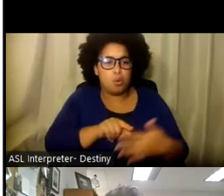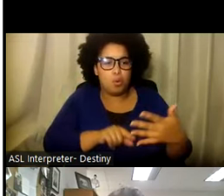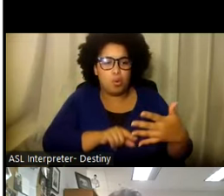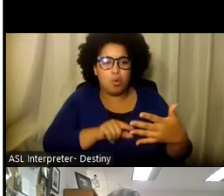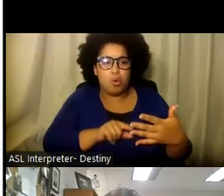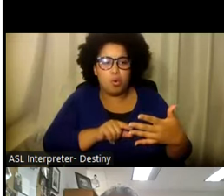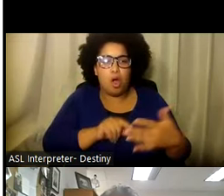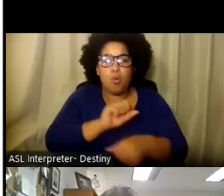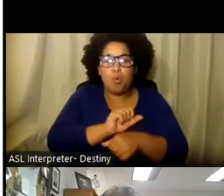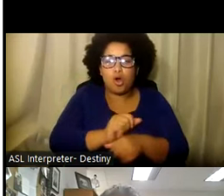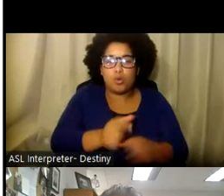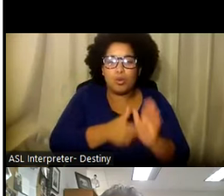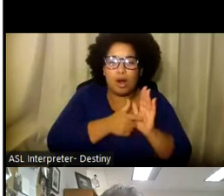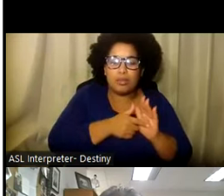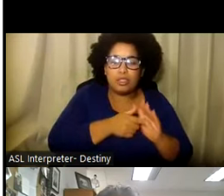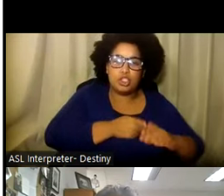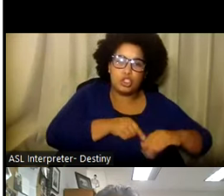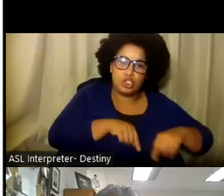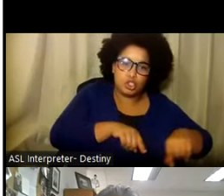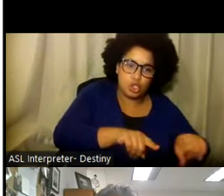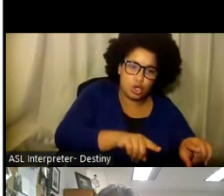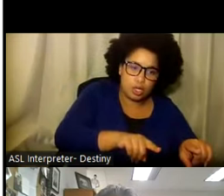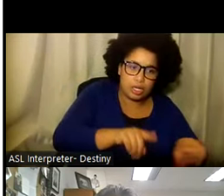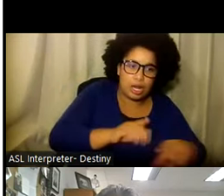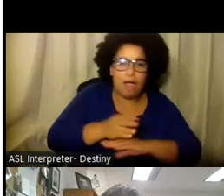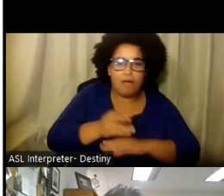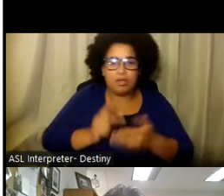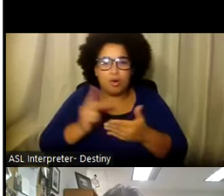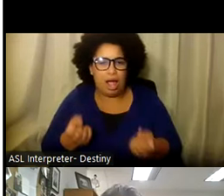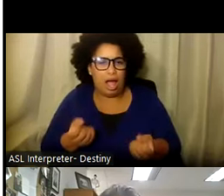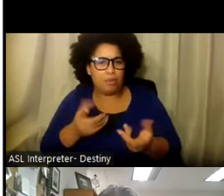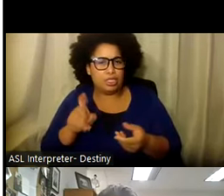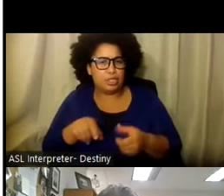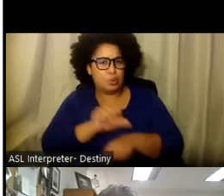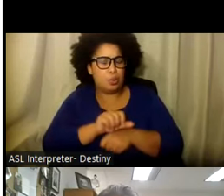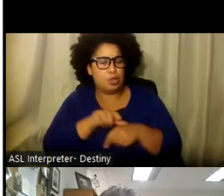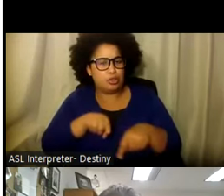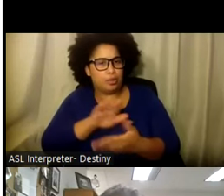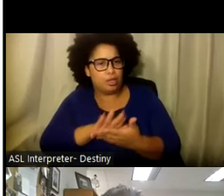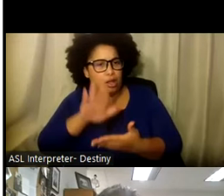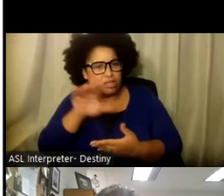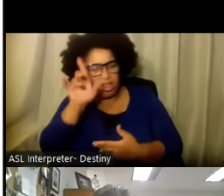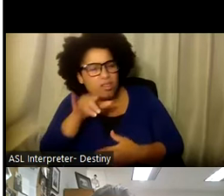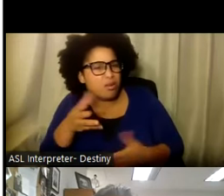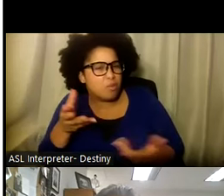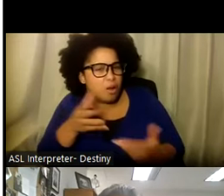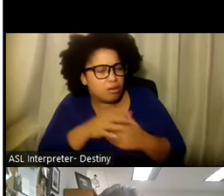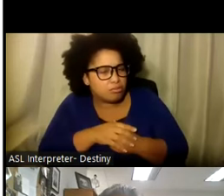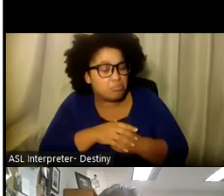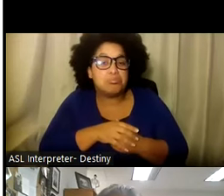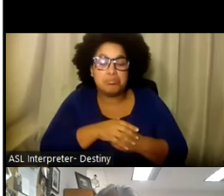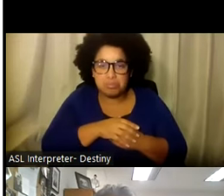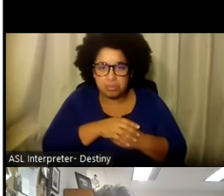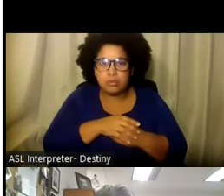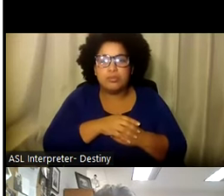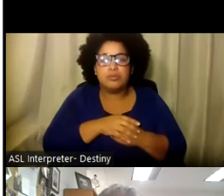so how much would they have to work while they're in college, and what would that look like? And